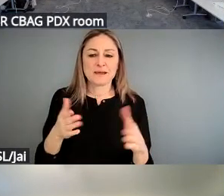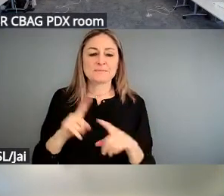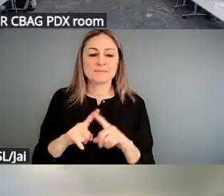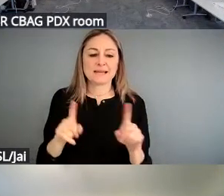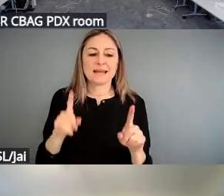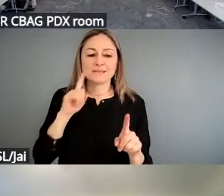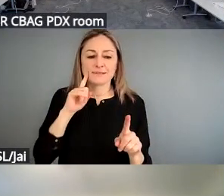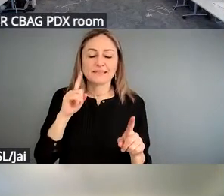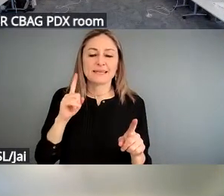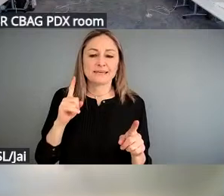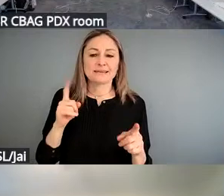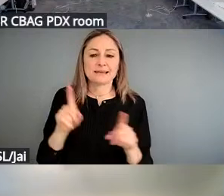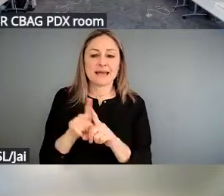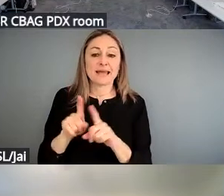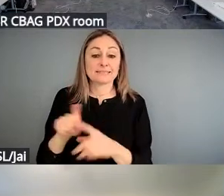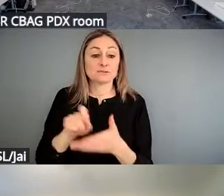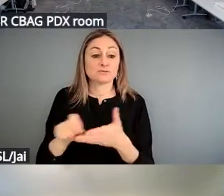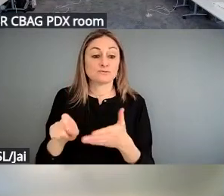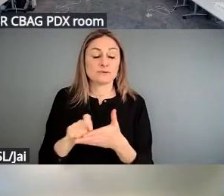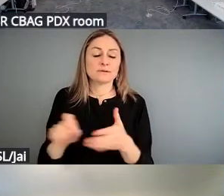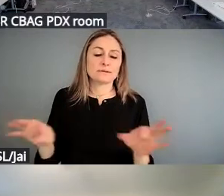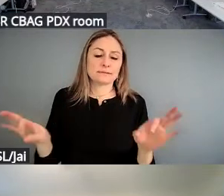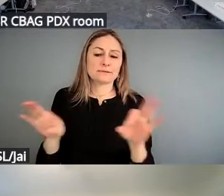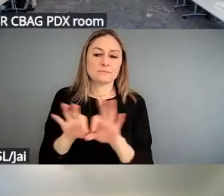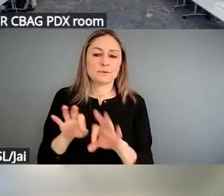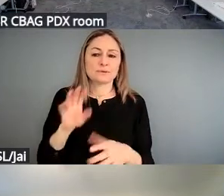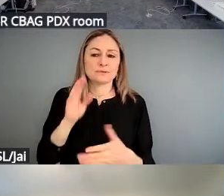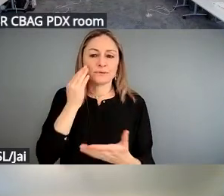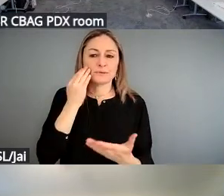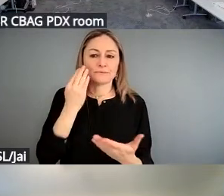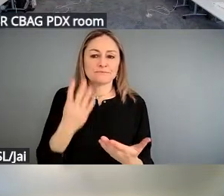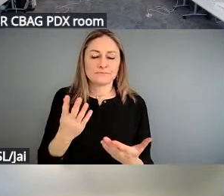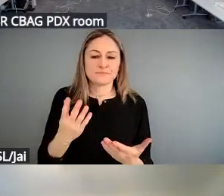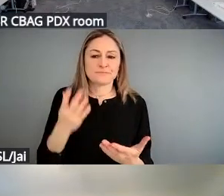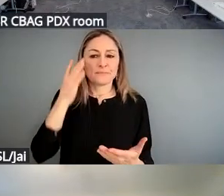think that as it's written, it's important to note